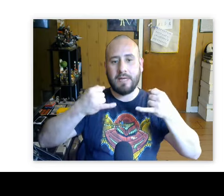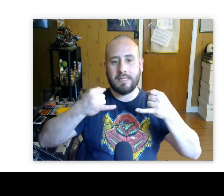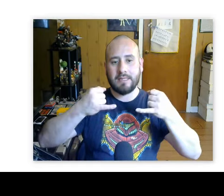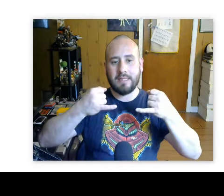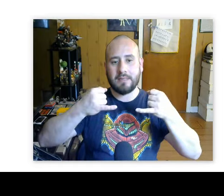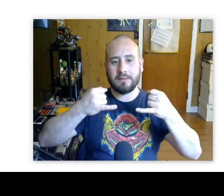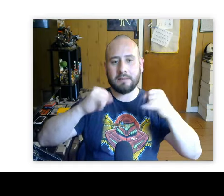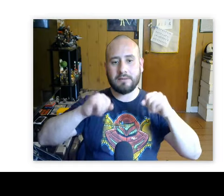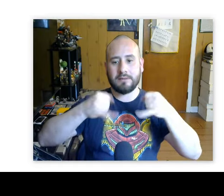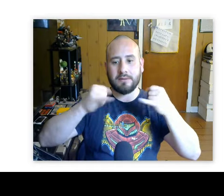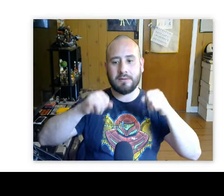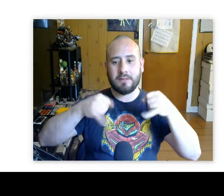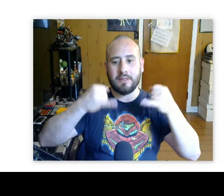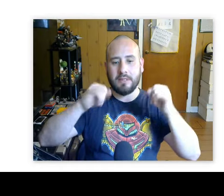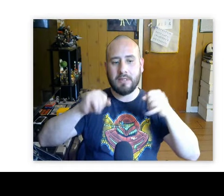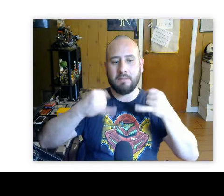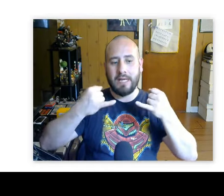pasta,